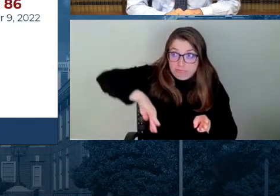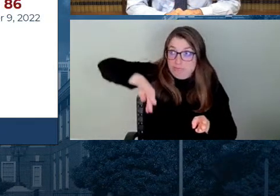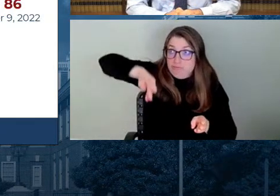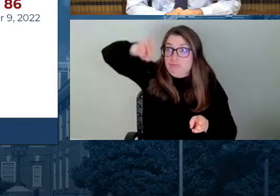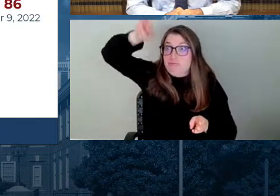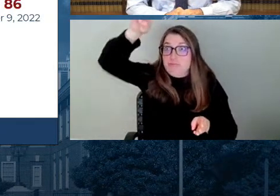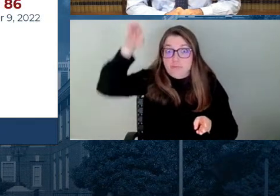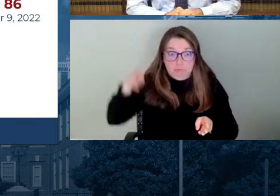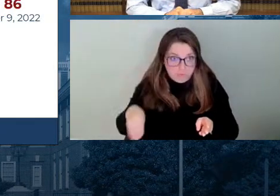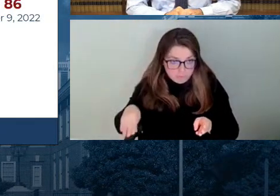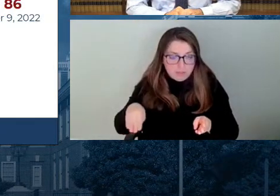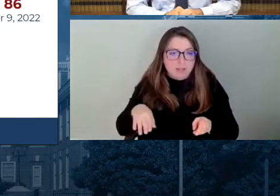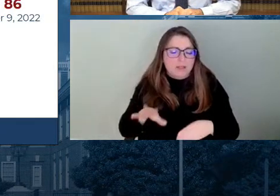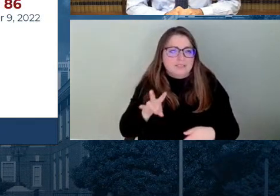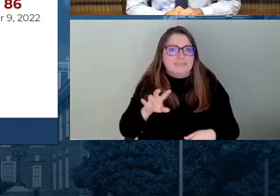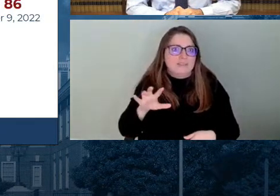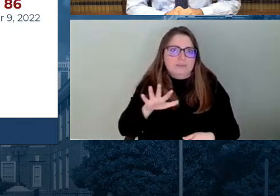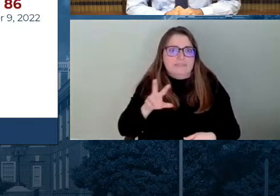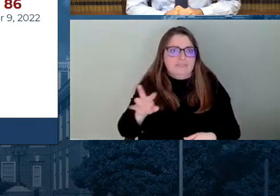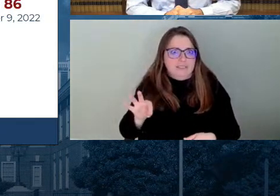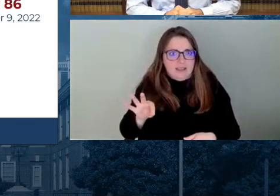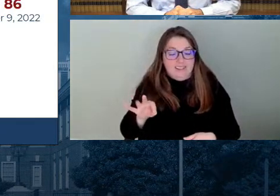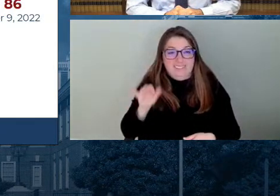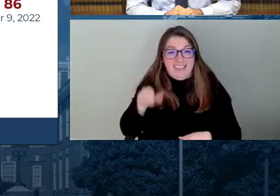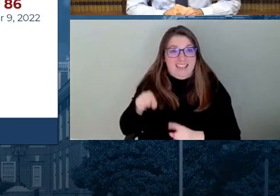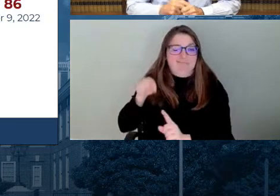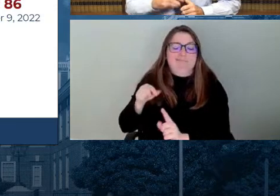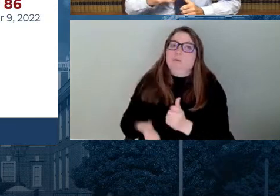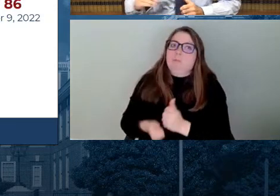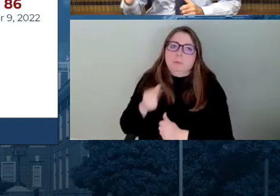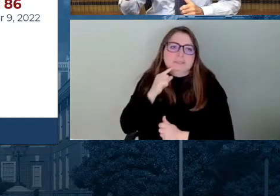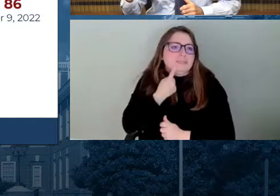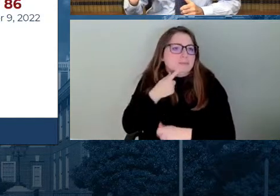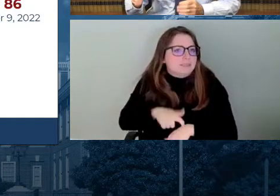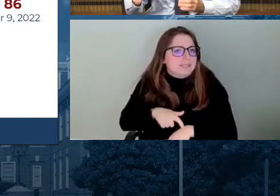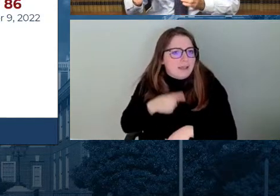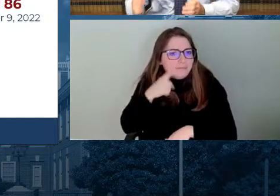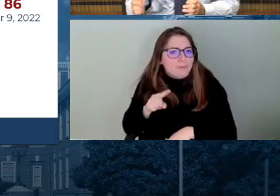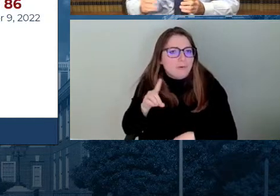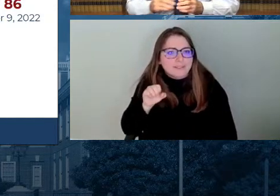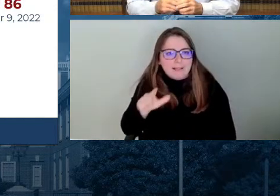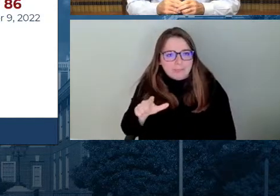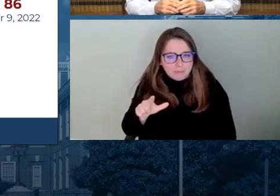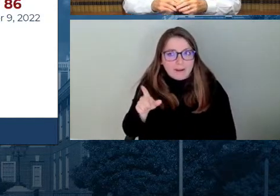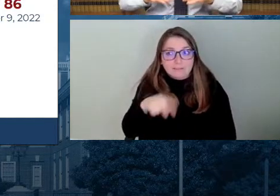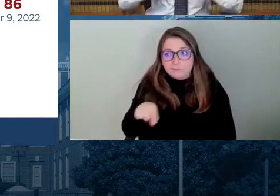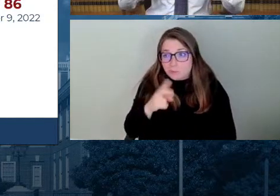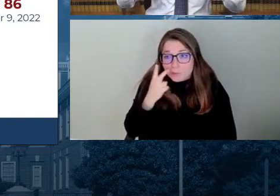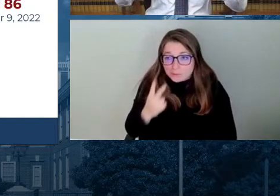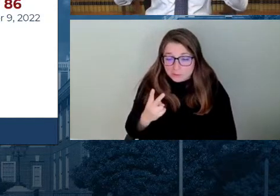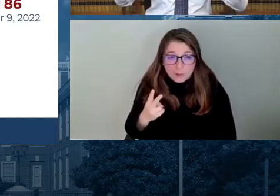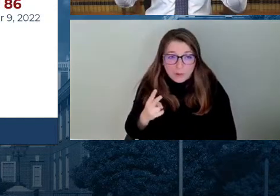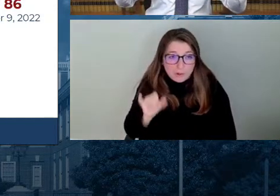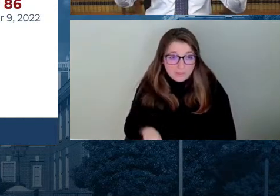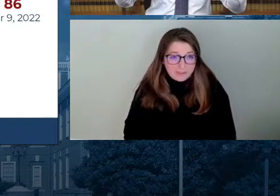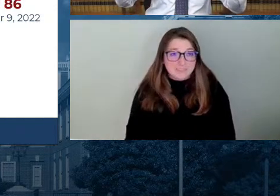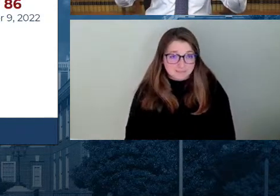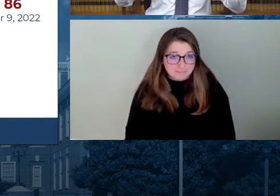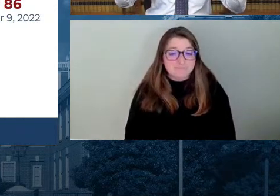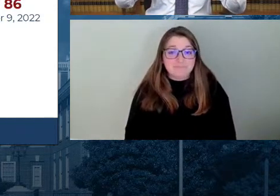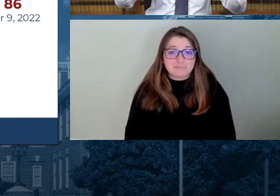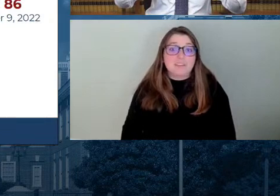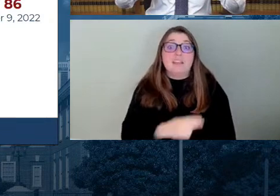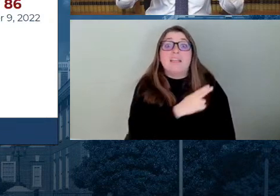most critical stage for Delaware under COVID-19, as you saw that run up in our ability. The hospitals were able